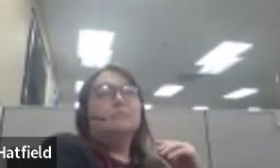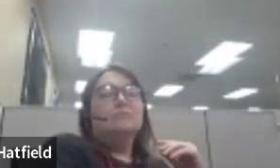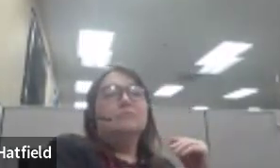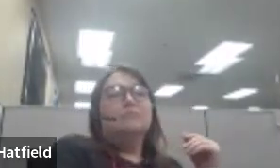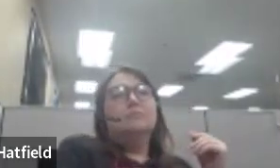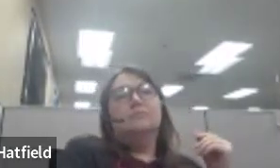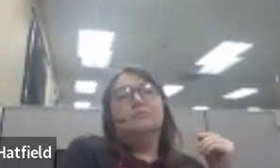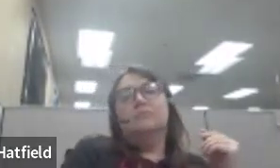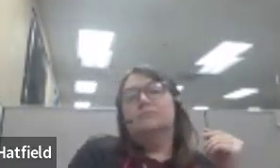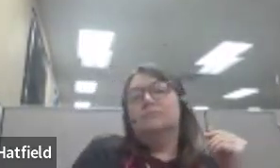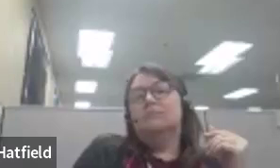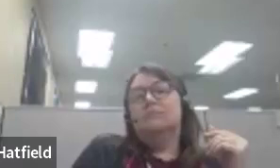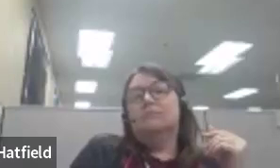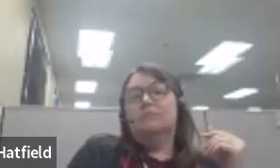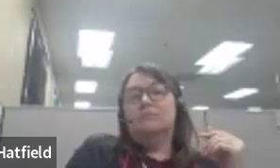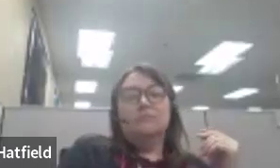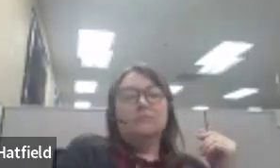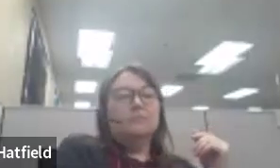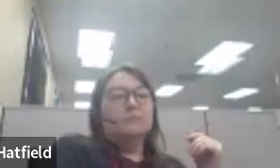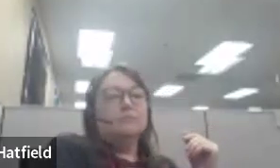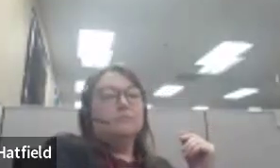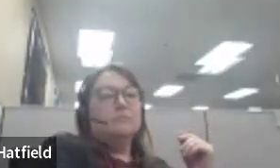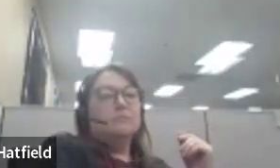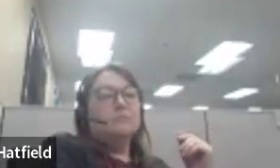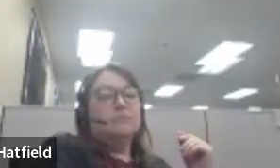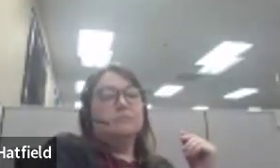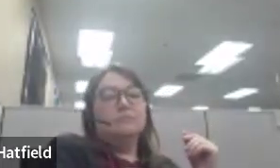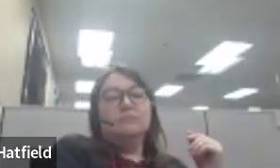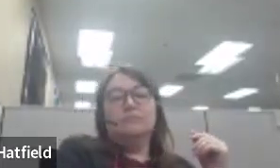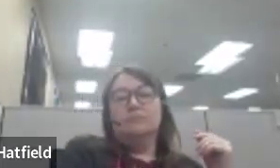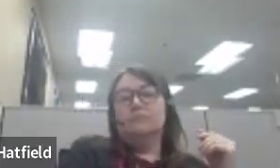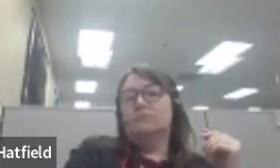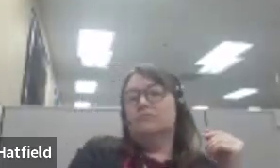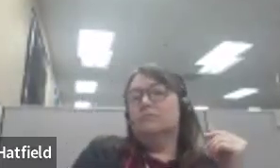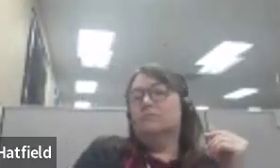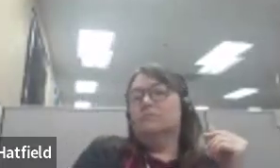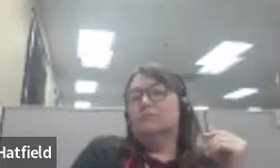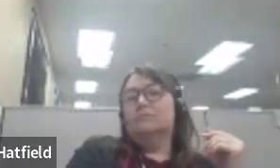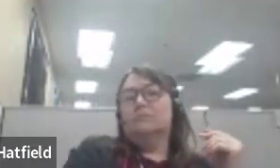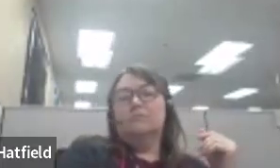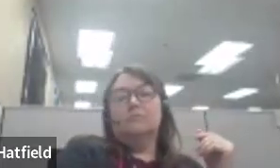on March 18th so that I can